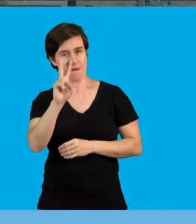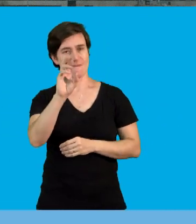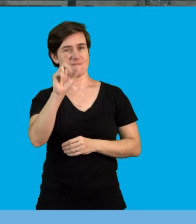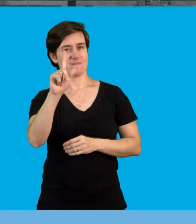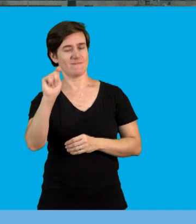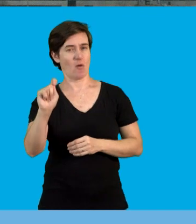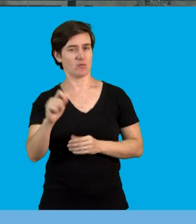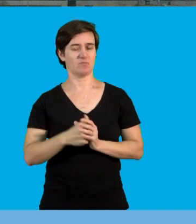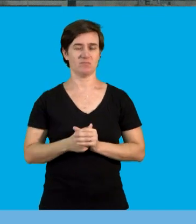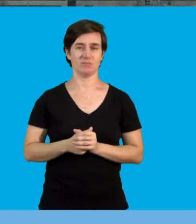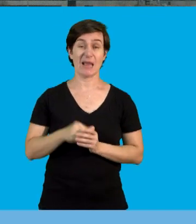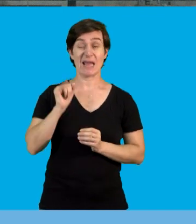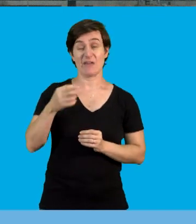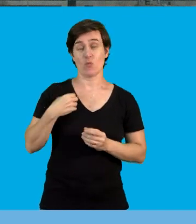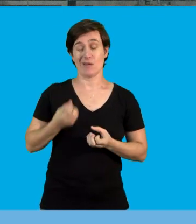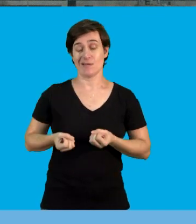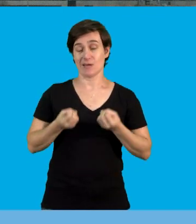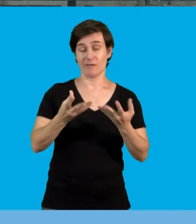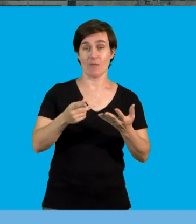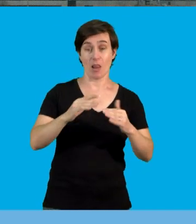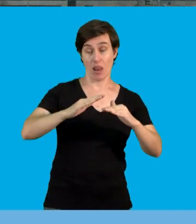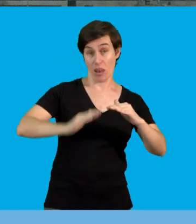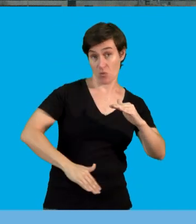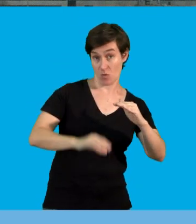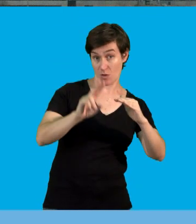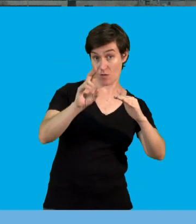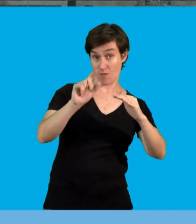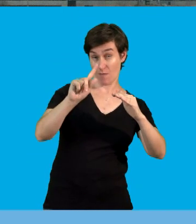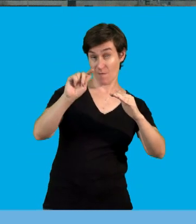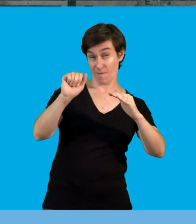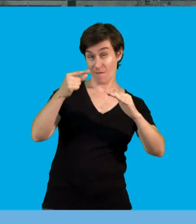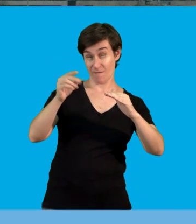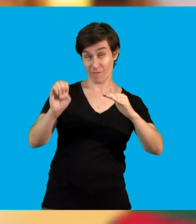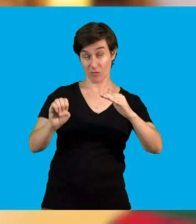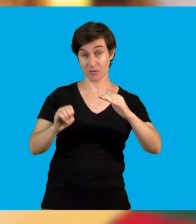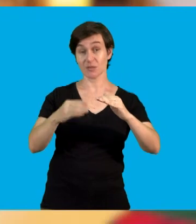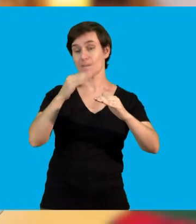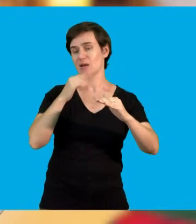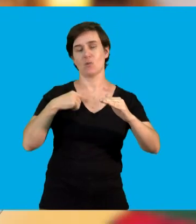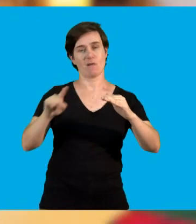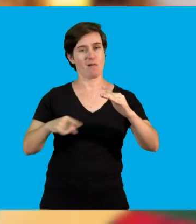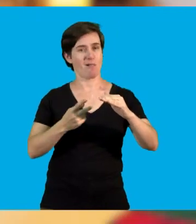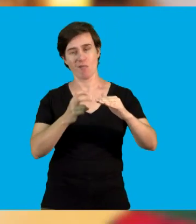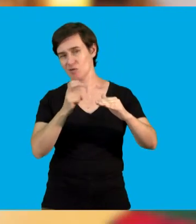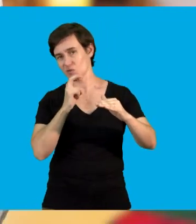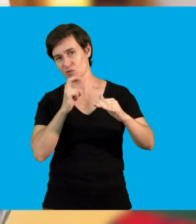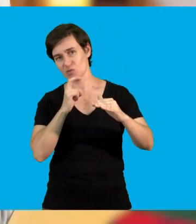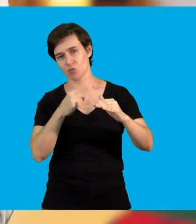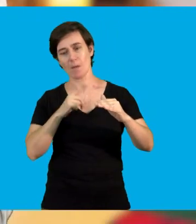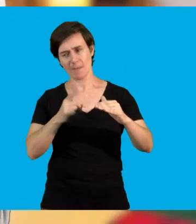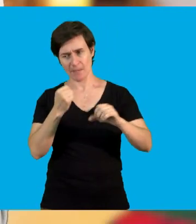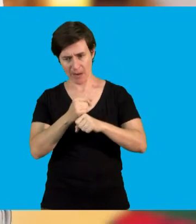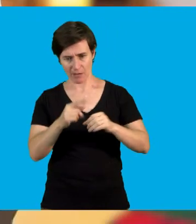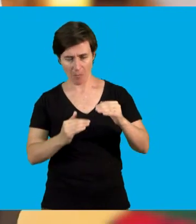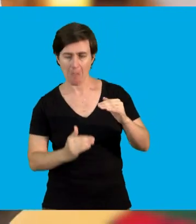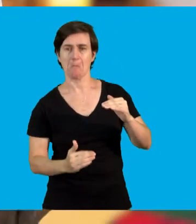voltage. So should we now supply the grid at a low voltage, that means we cannot be able to use it. We need to do something to it